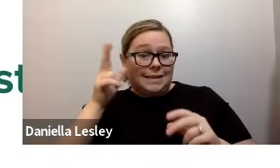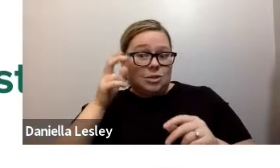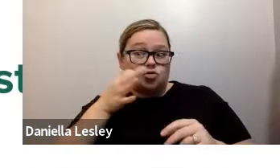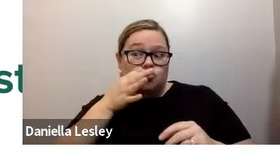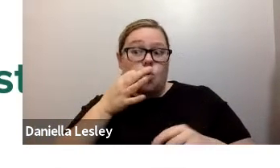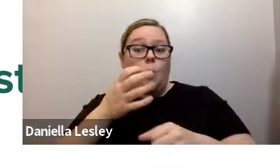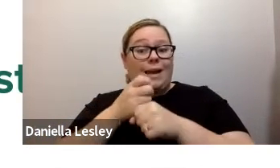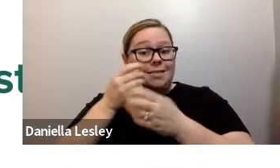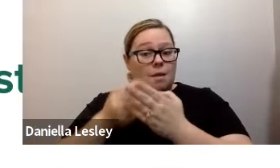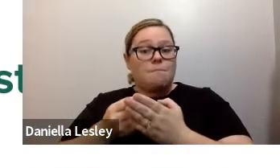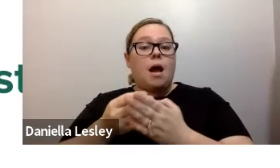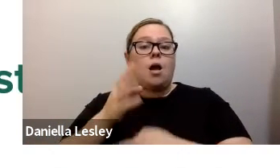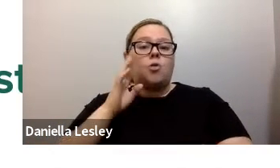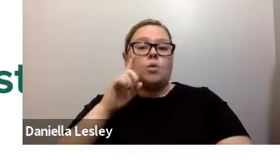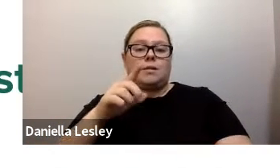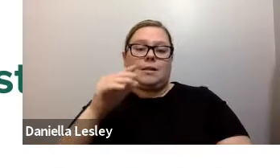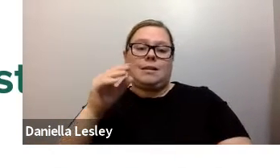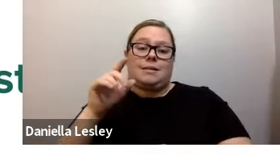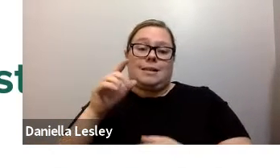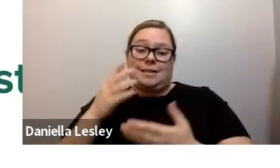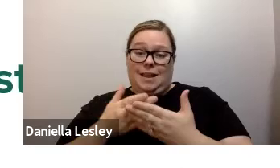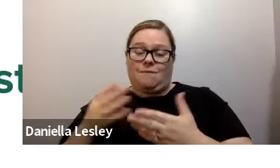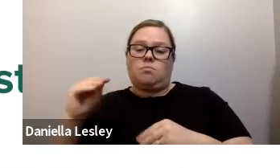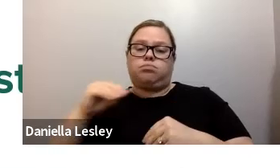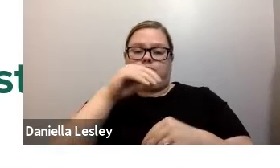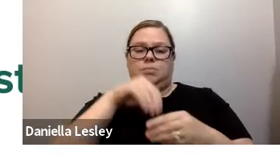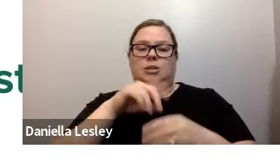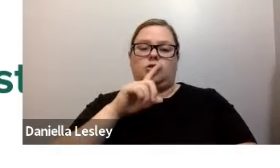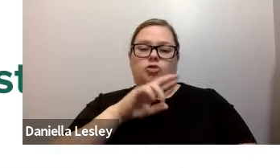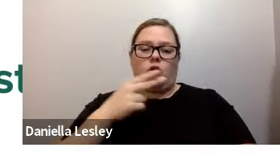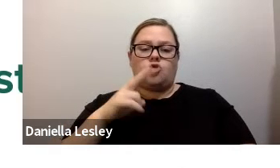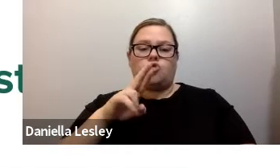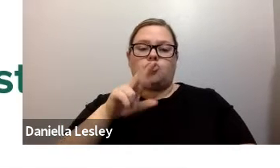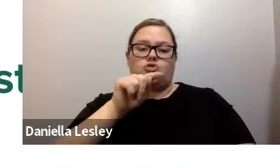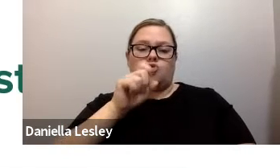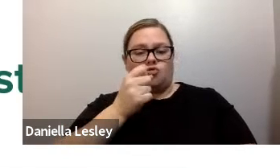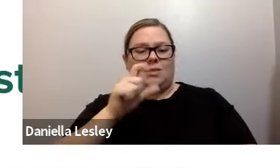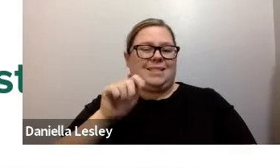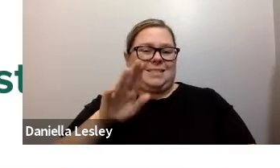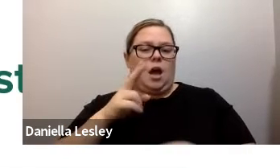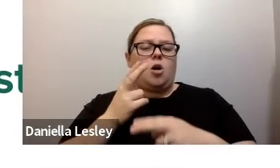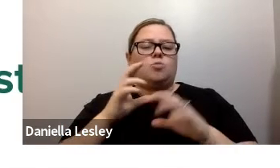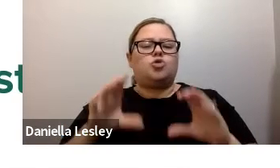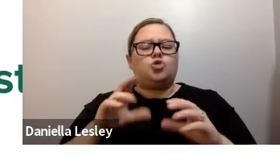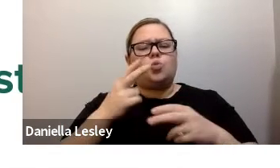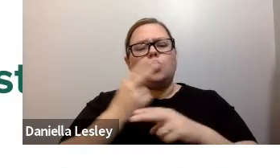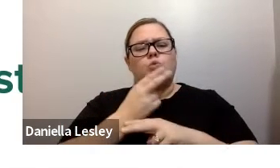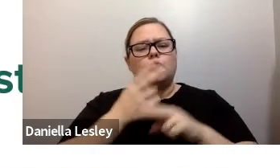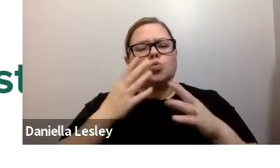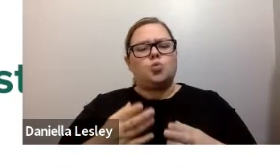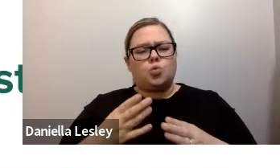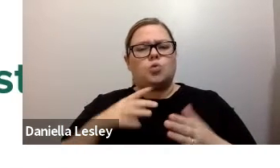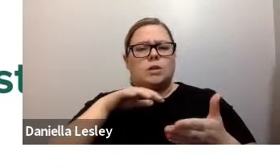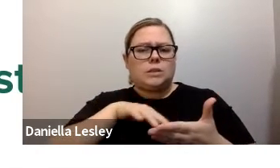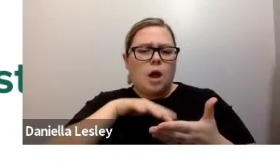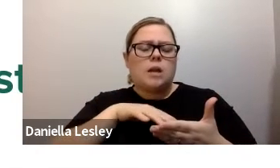we will take this device into Dr. Hurt's lab and do essentially a user set of user